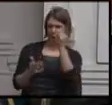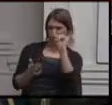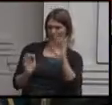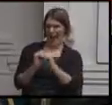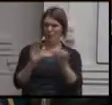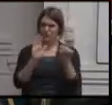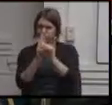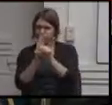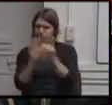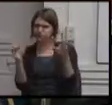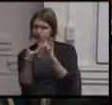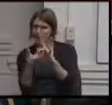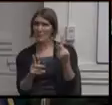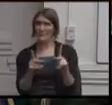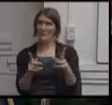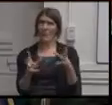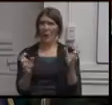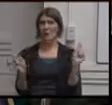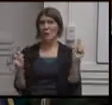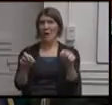and behavior of people. So